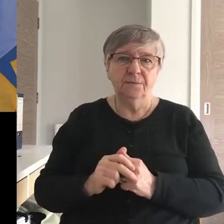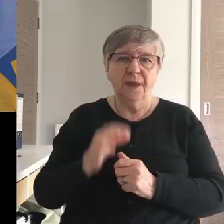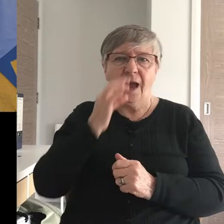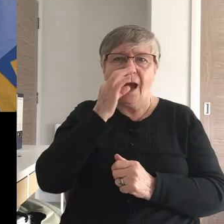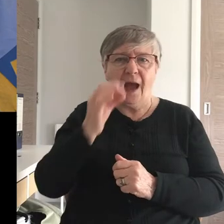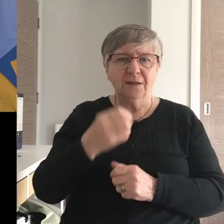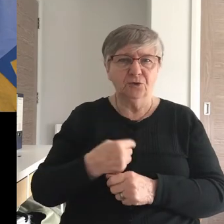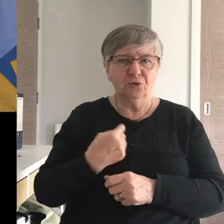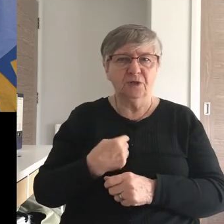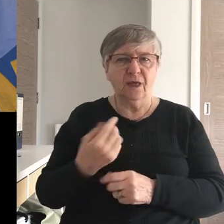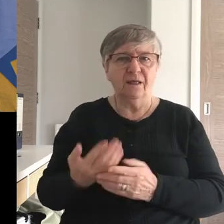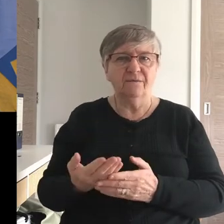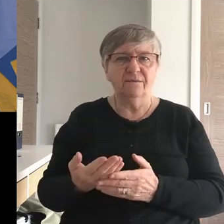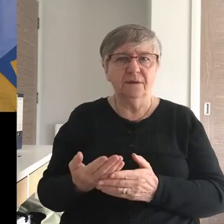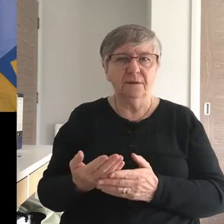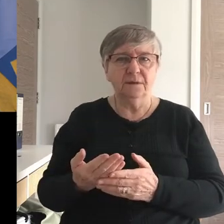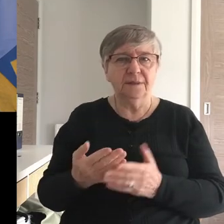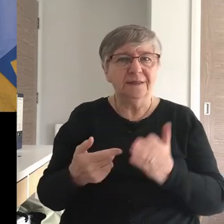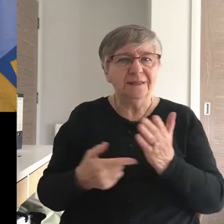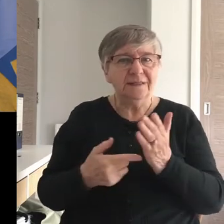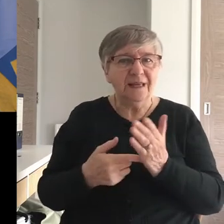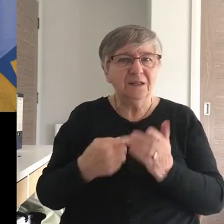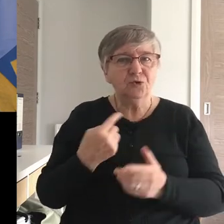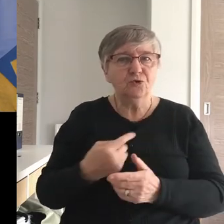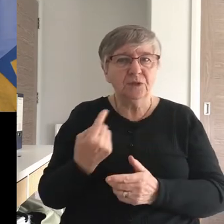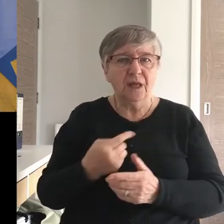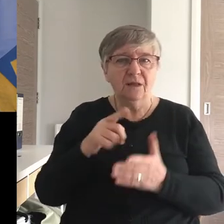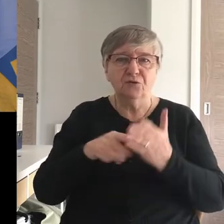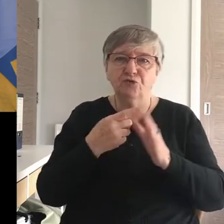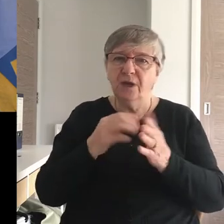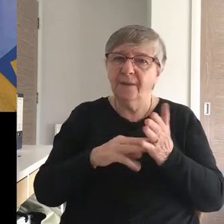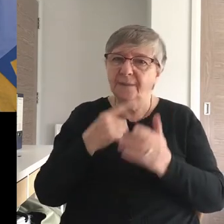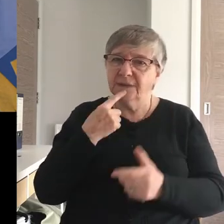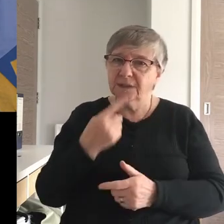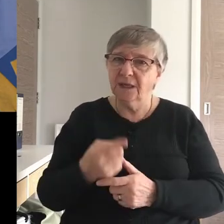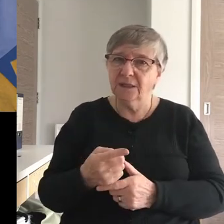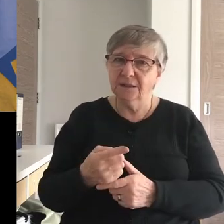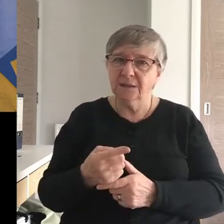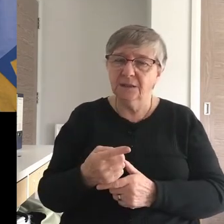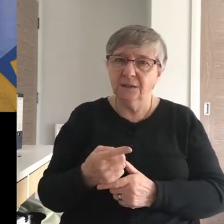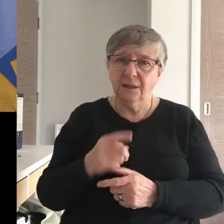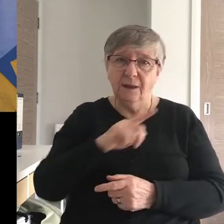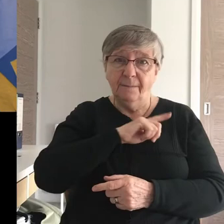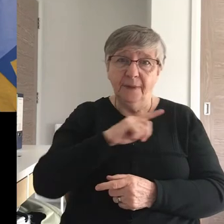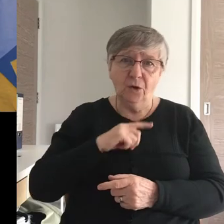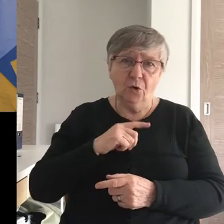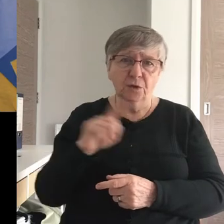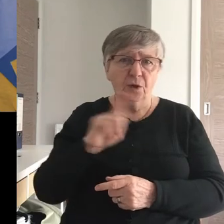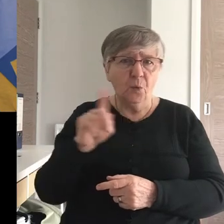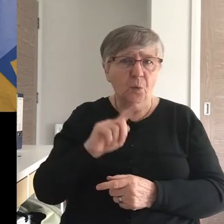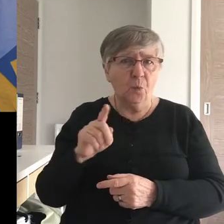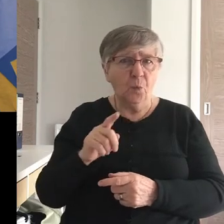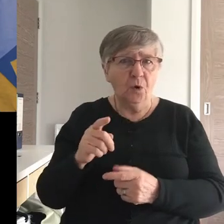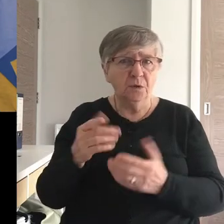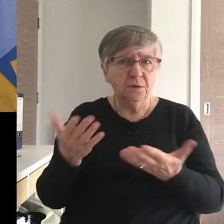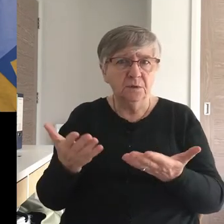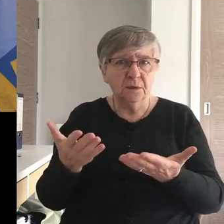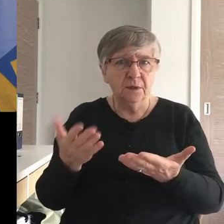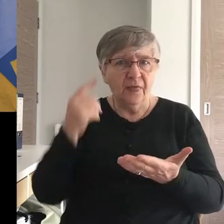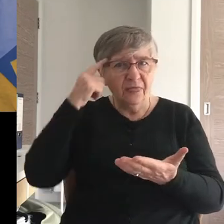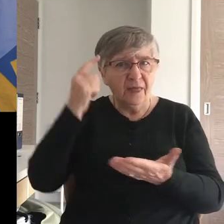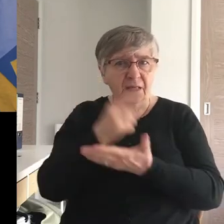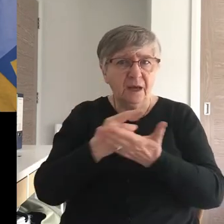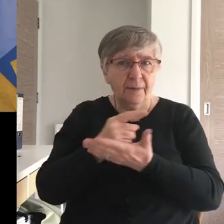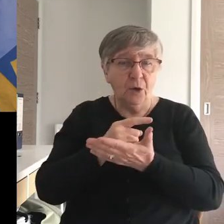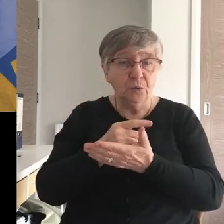Ask yourself, test yourself, says James, because there's an eternity at stake. It's not just a matter